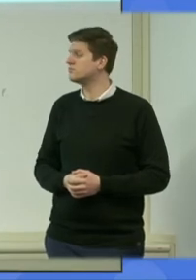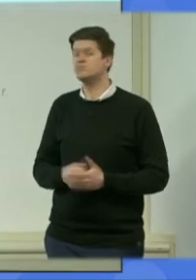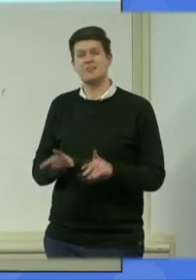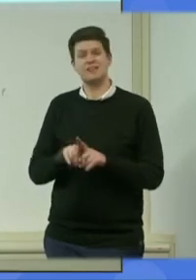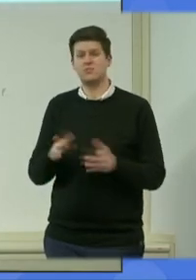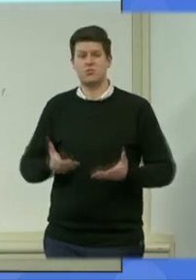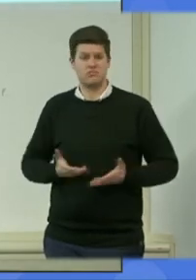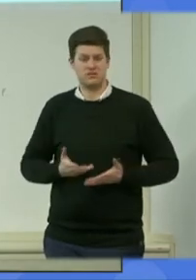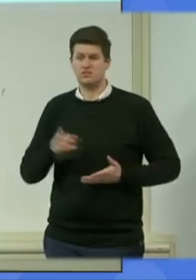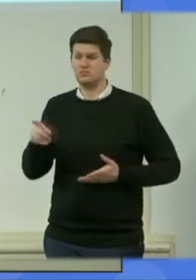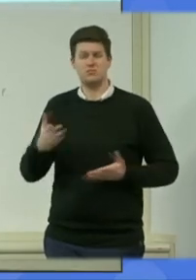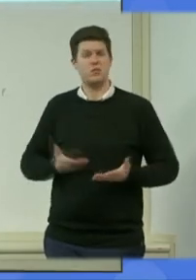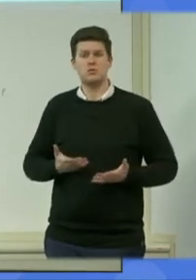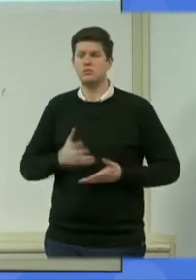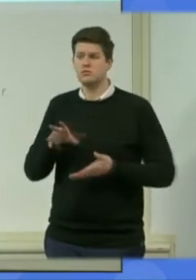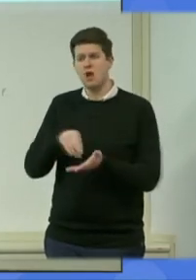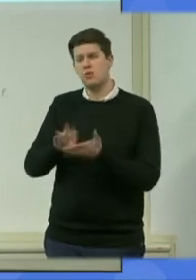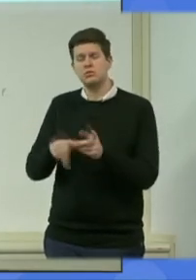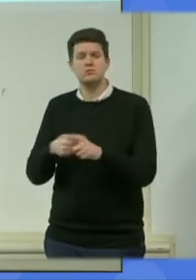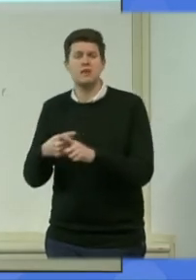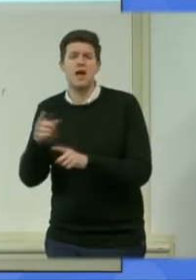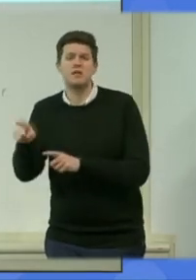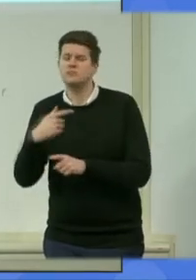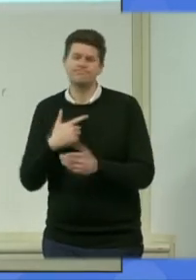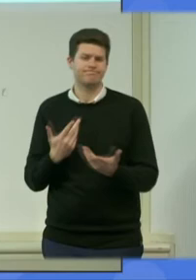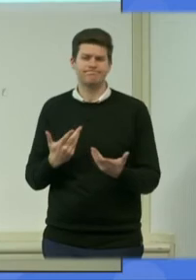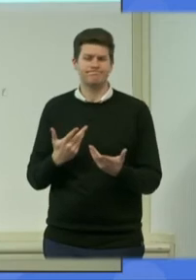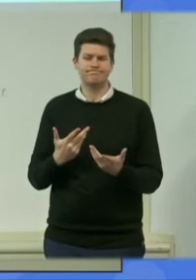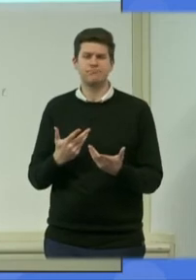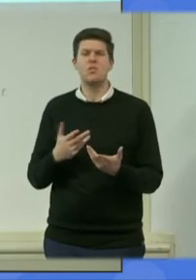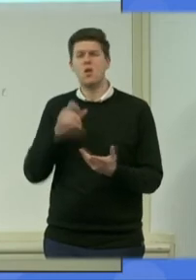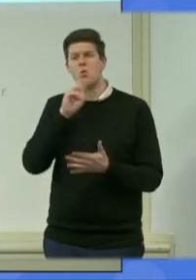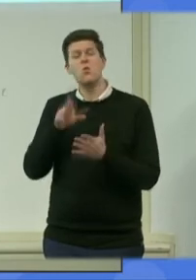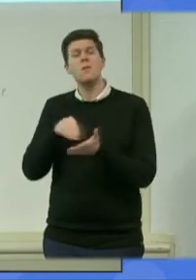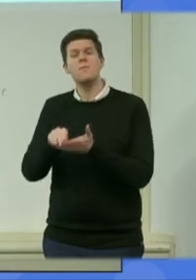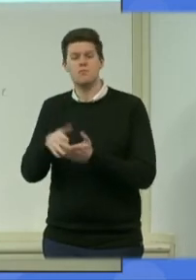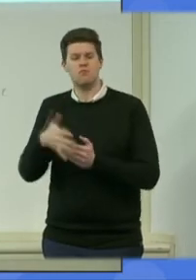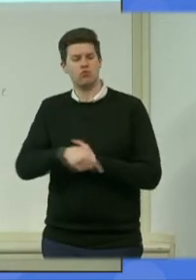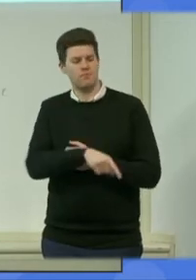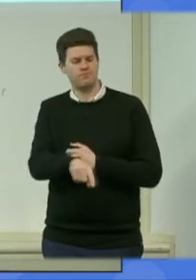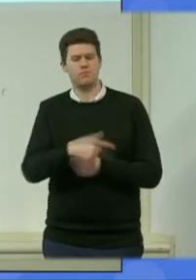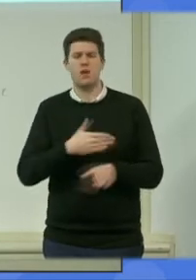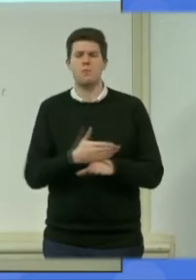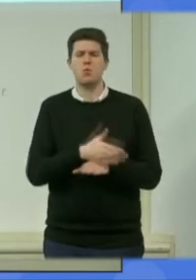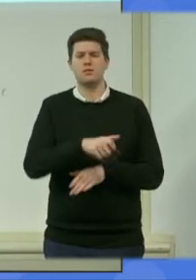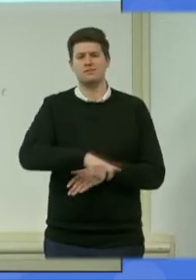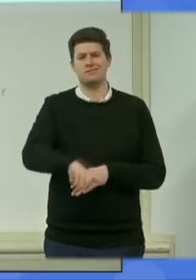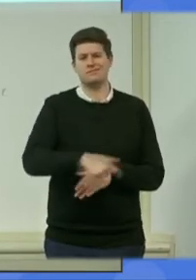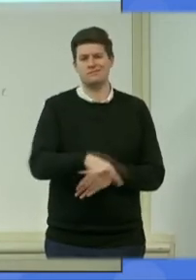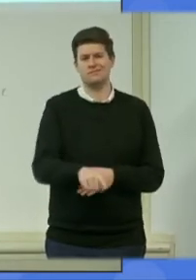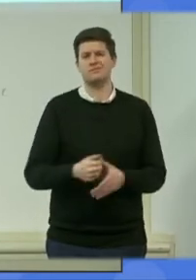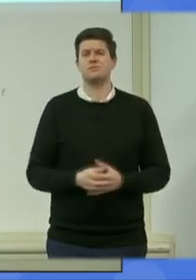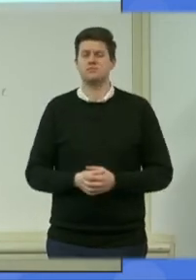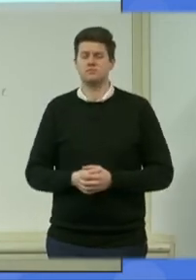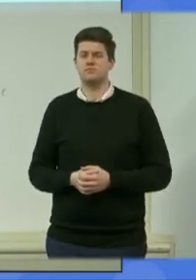But this does take some time. So if you're concerned about a real short-term problem, sometimes actually giving a tax cut